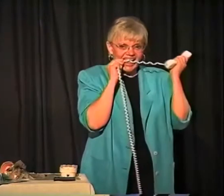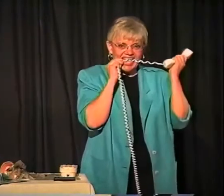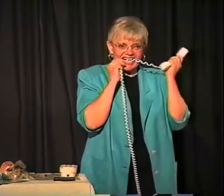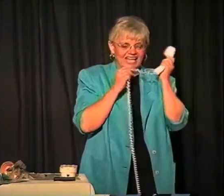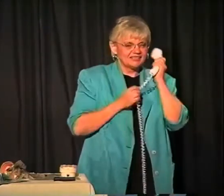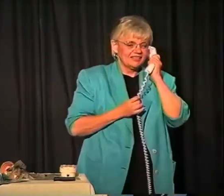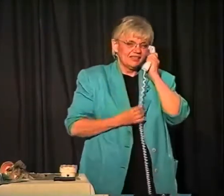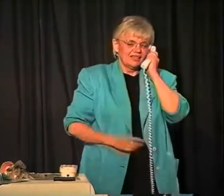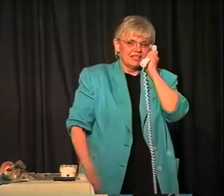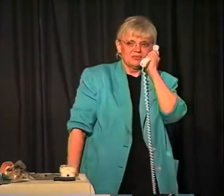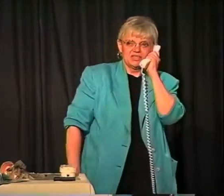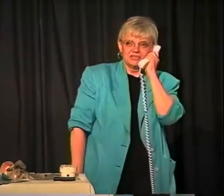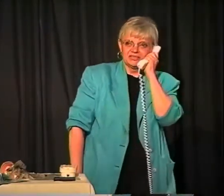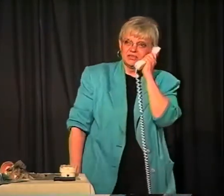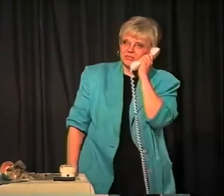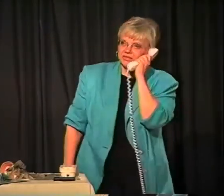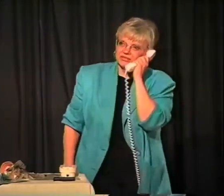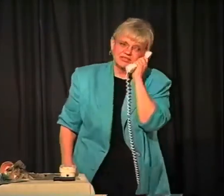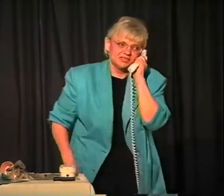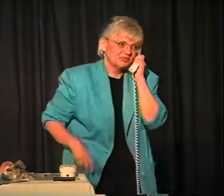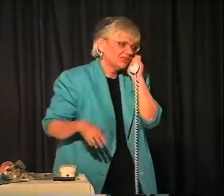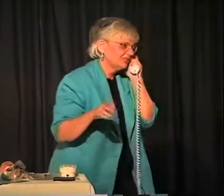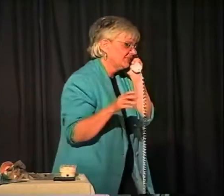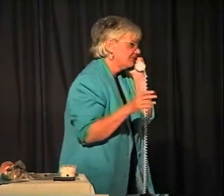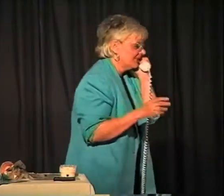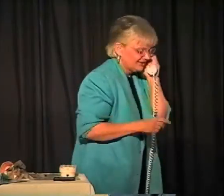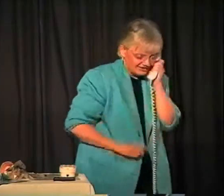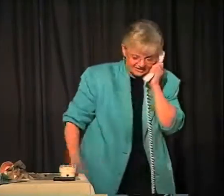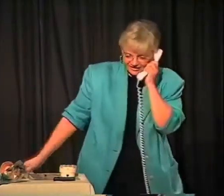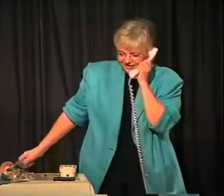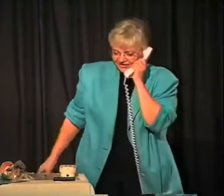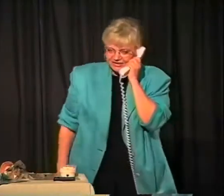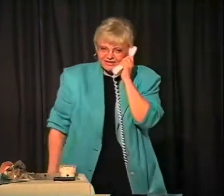dog. It hasn't been the dog doing it.